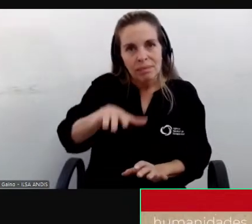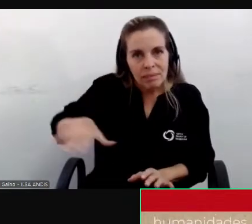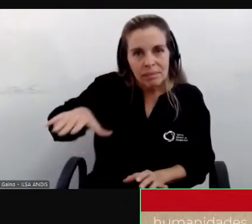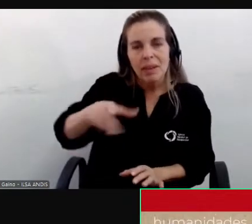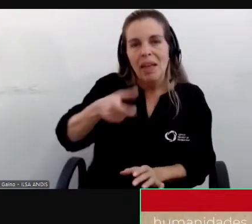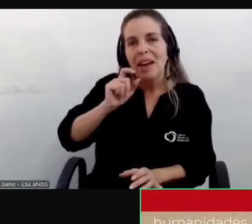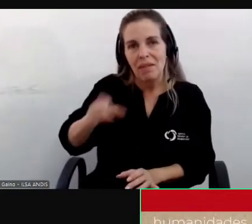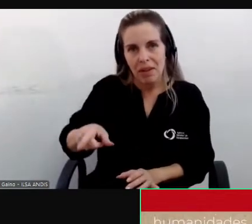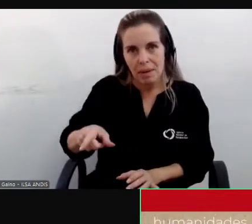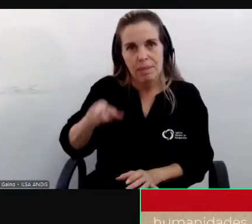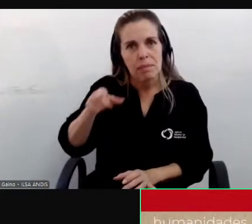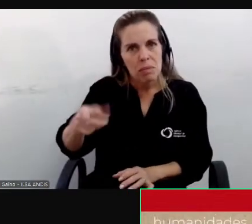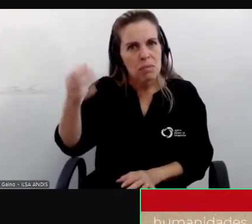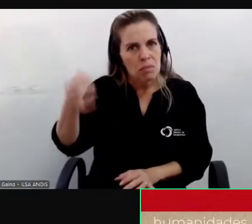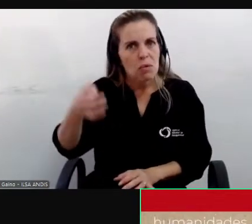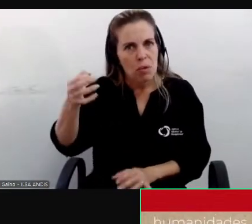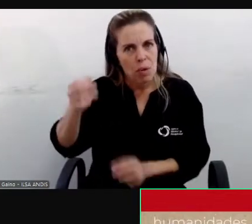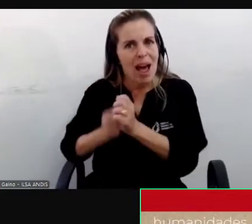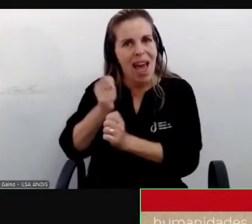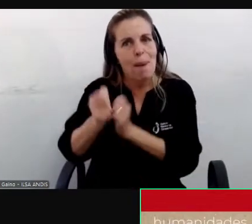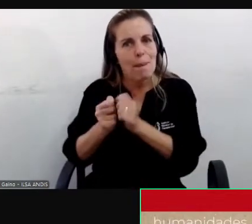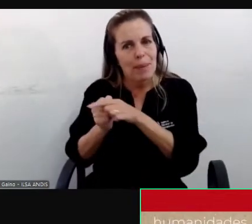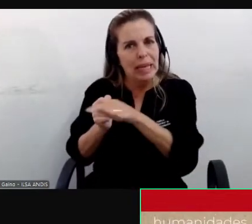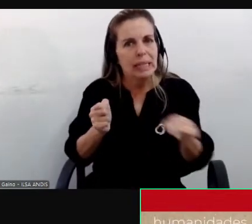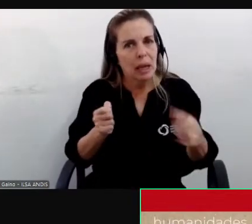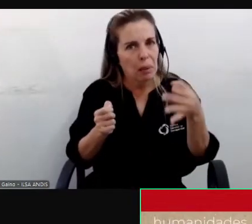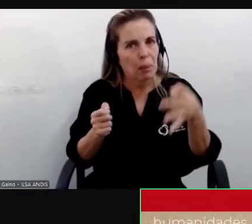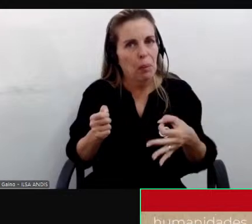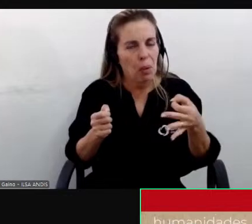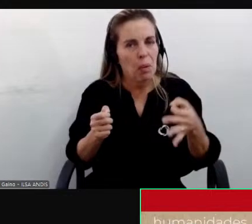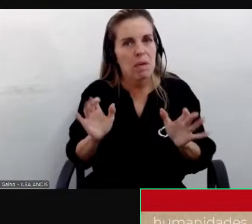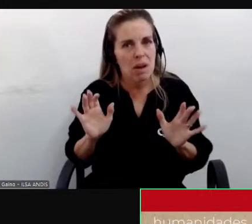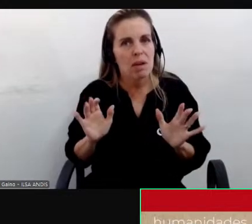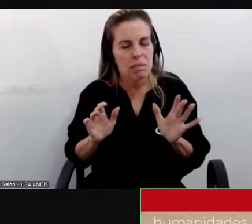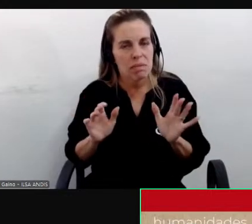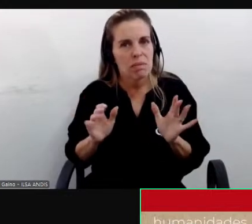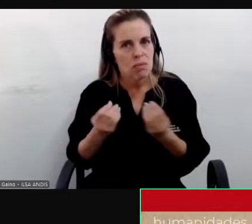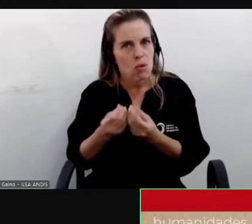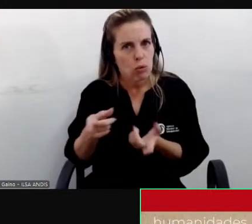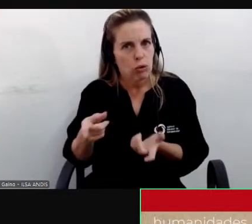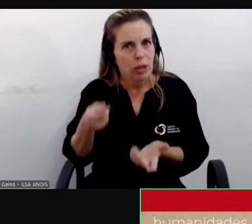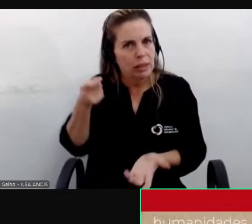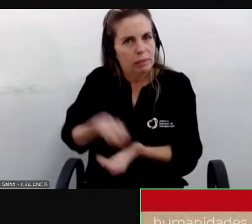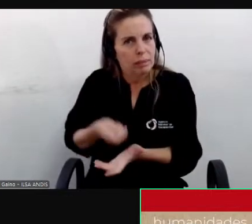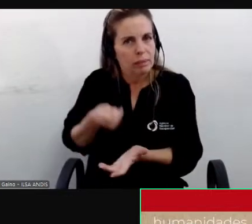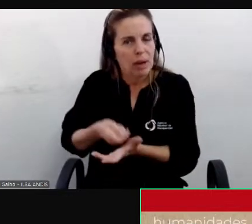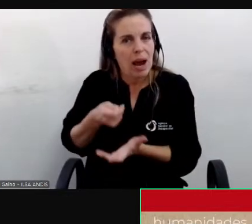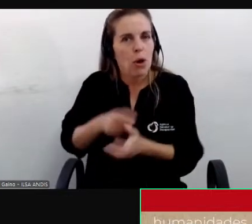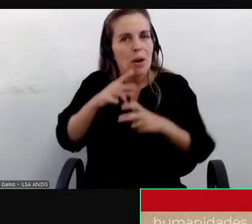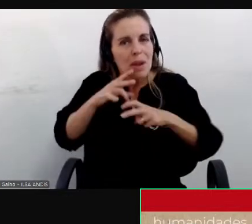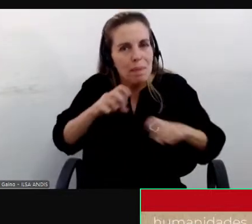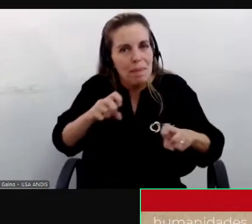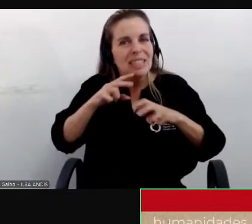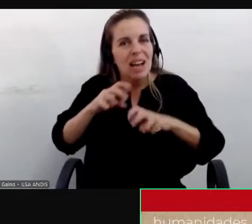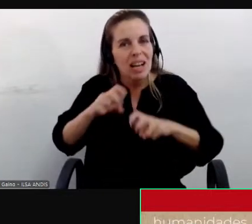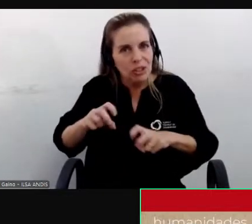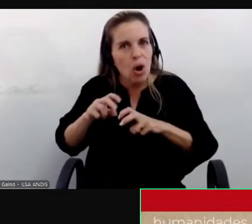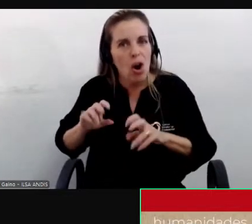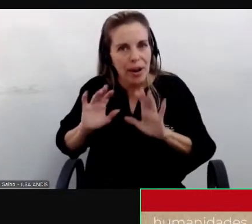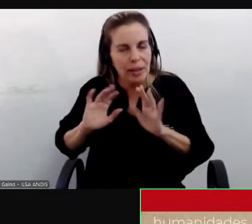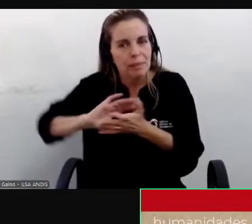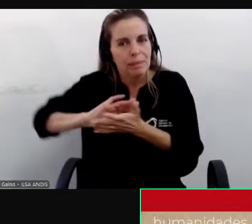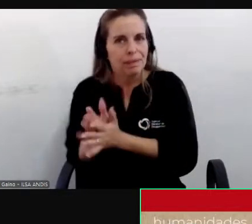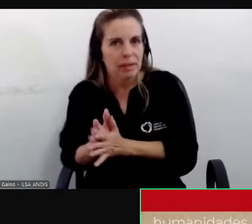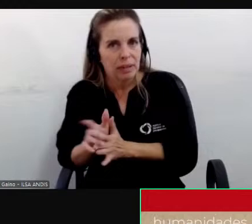labor. And we've had very good responses on the part of different companies that have funded